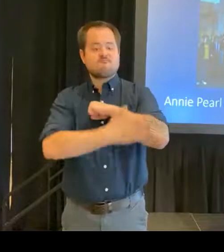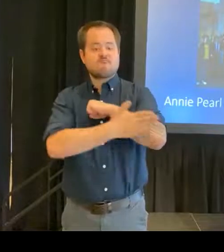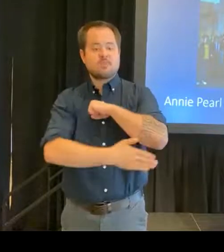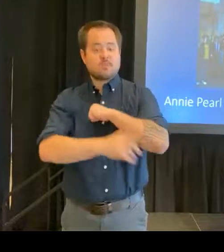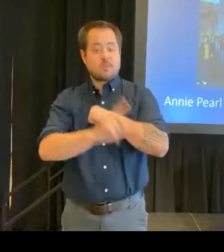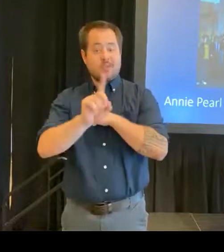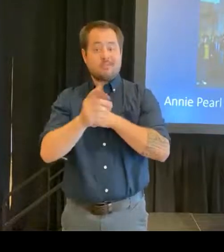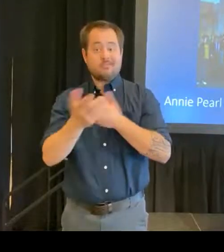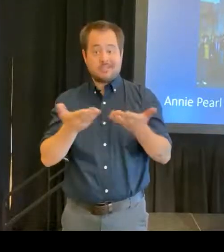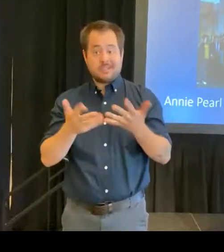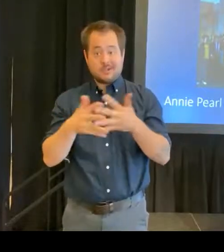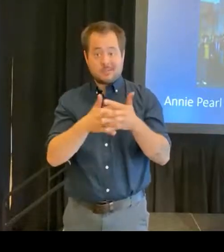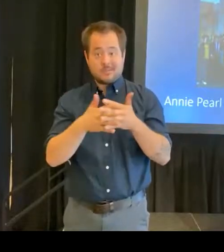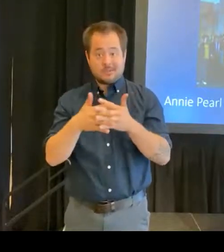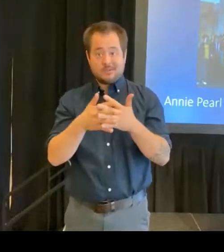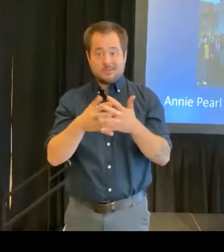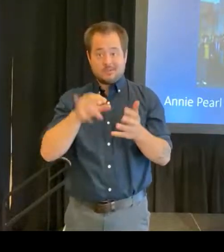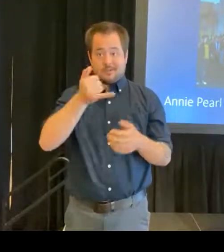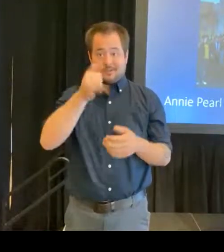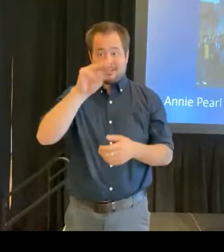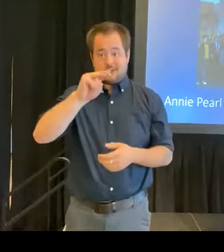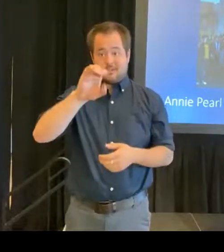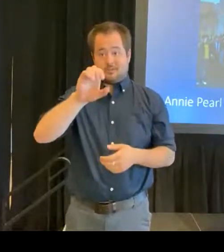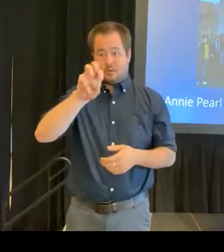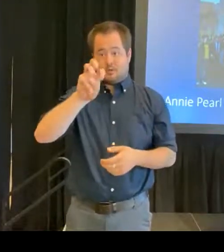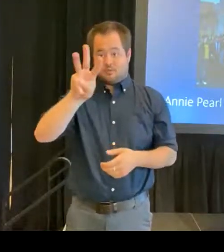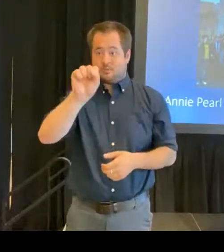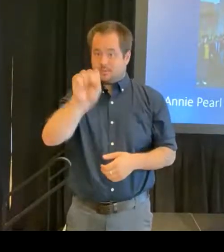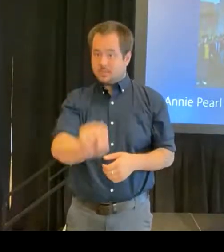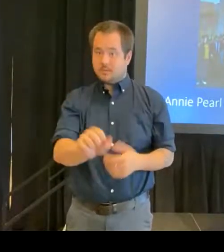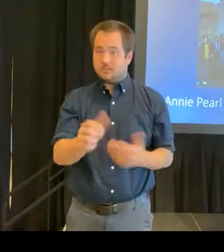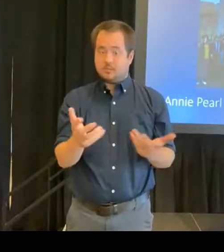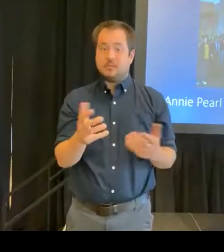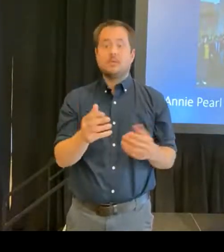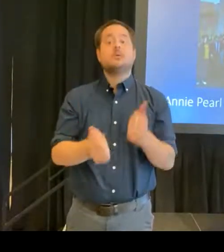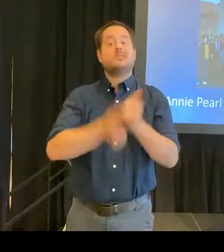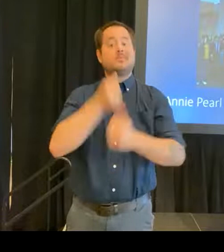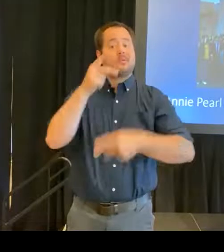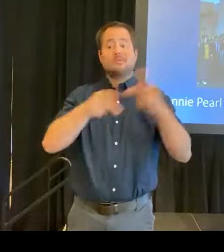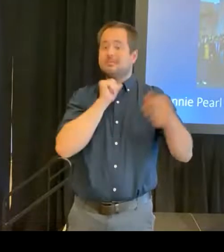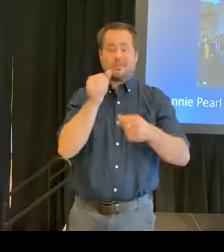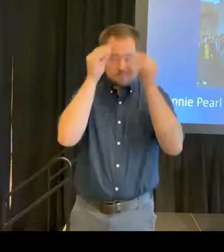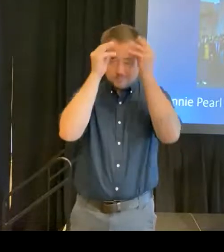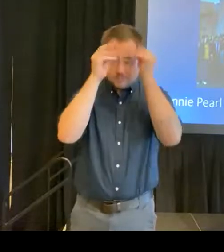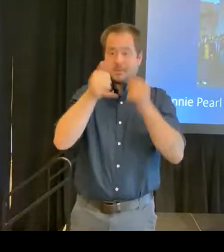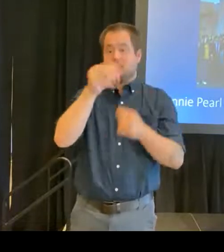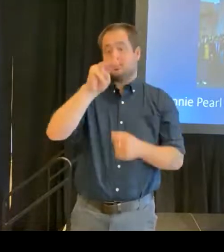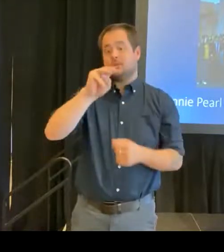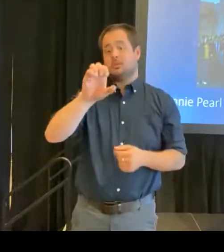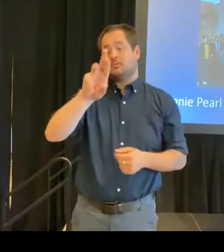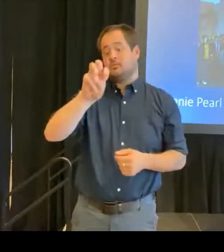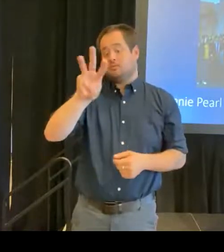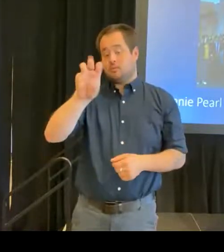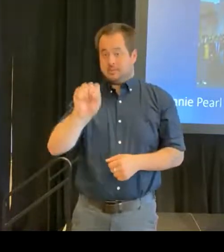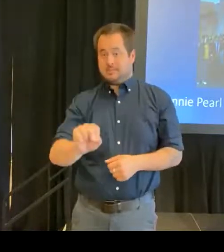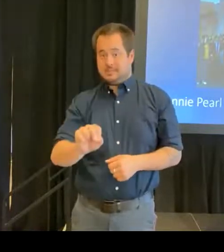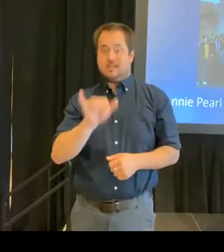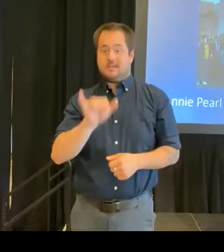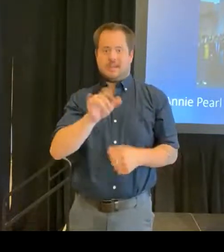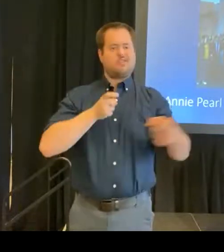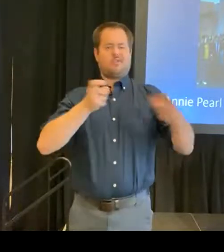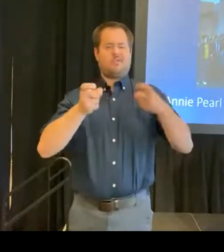be the Jim Crow South, right? Now, most people don't think of the Jim Crow South as an authoritarian regime, but think